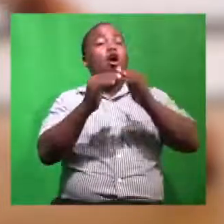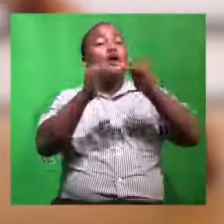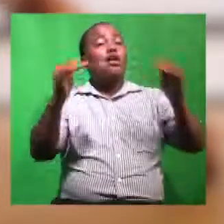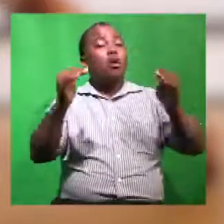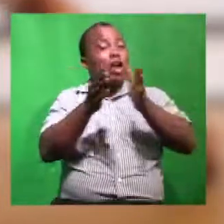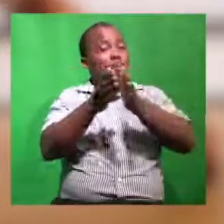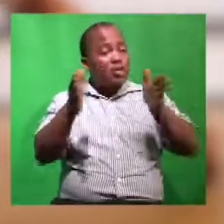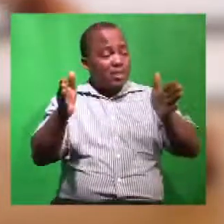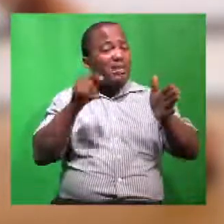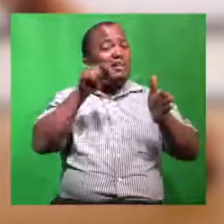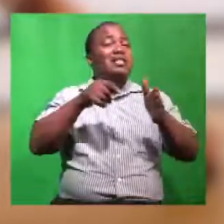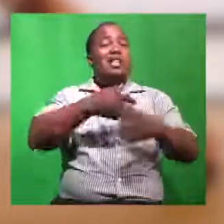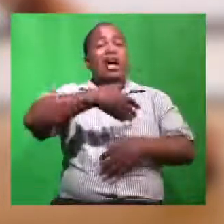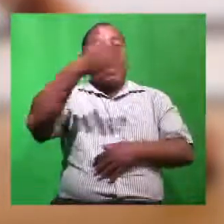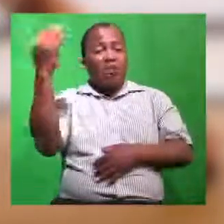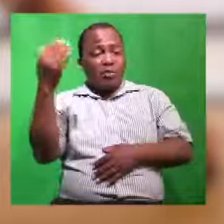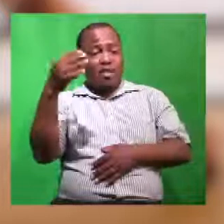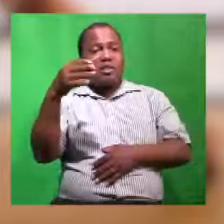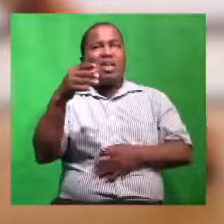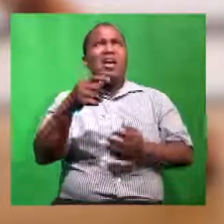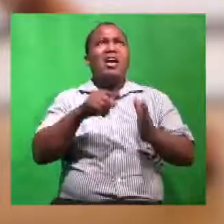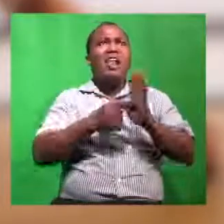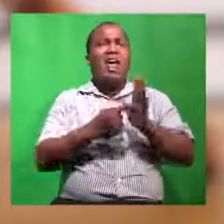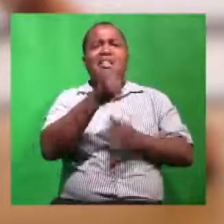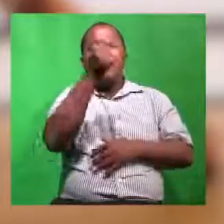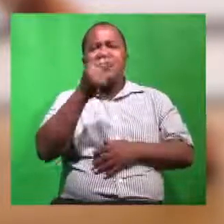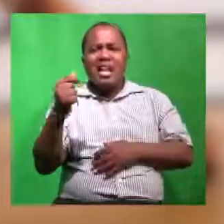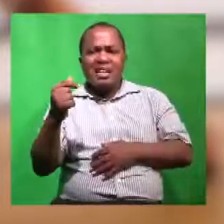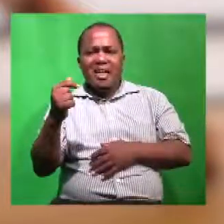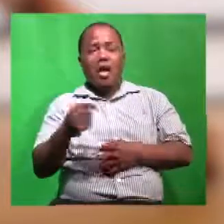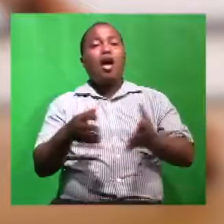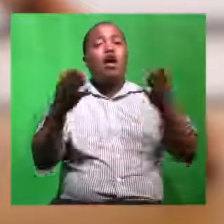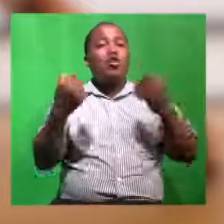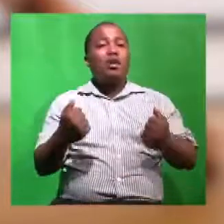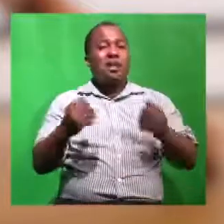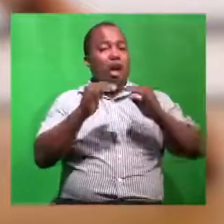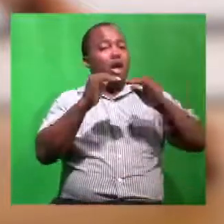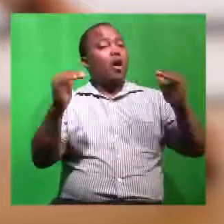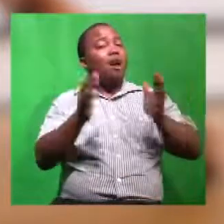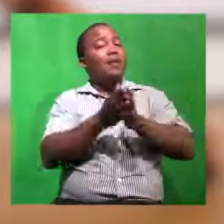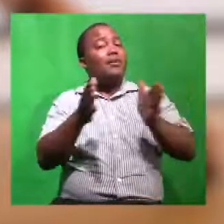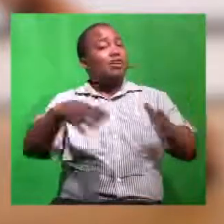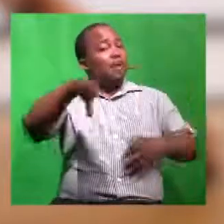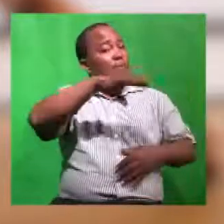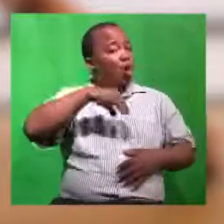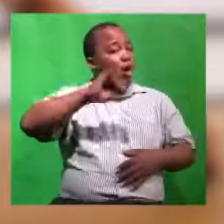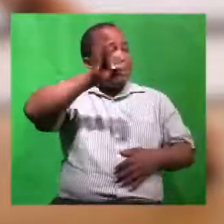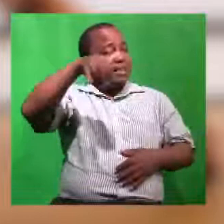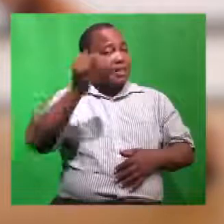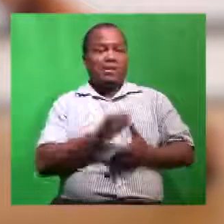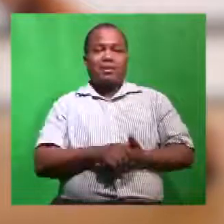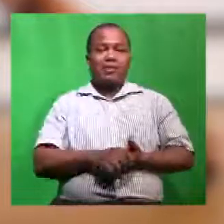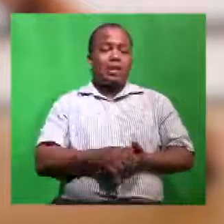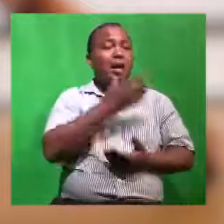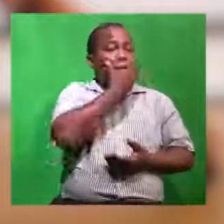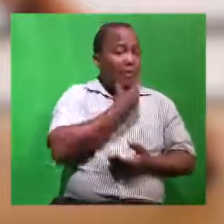here the government of Tanzania has to provide equal opportunities in both sexes for male and